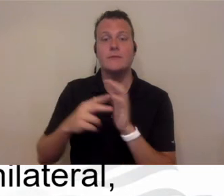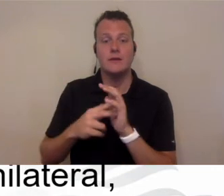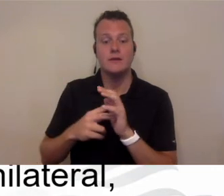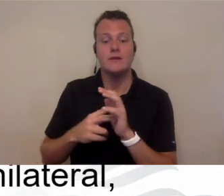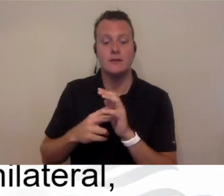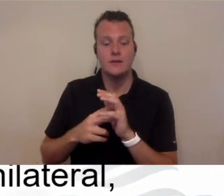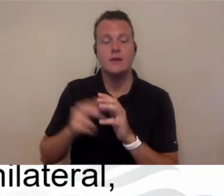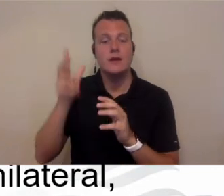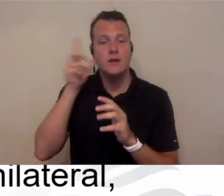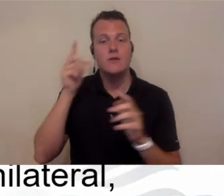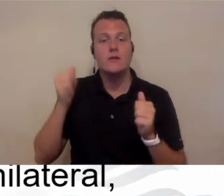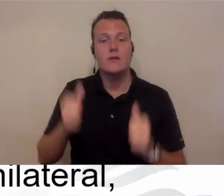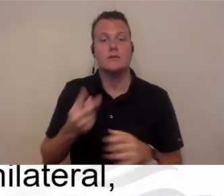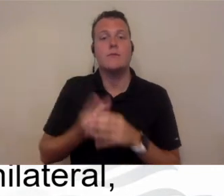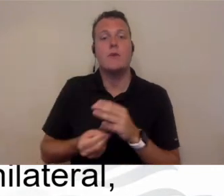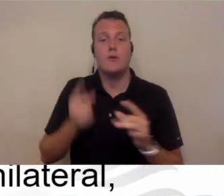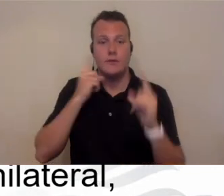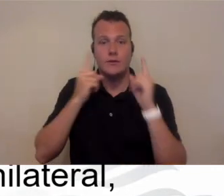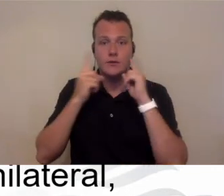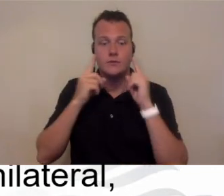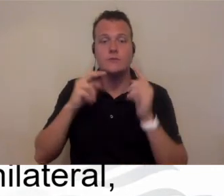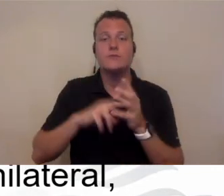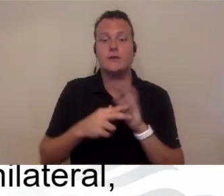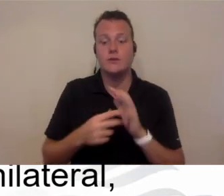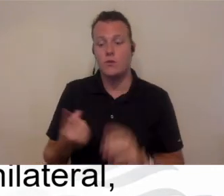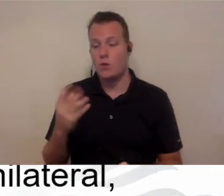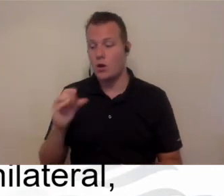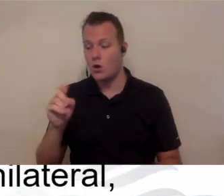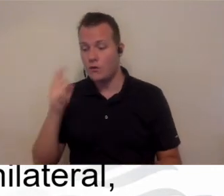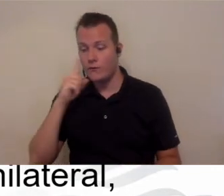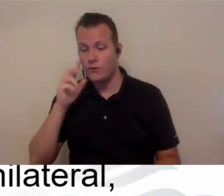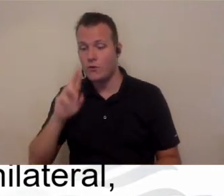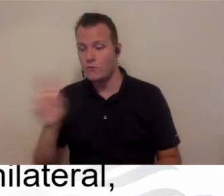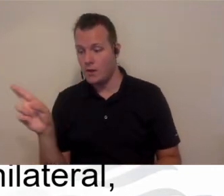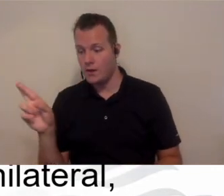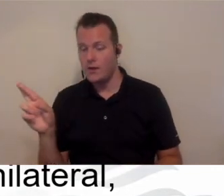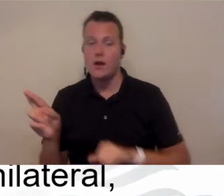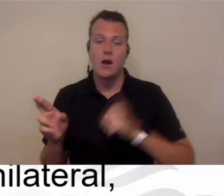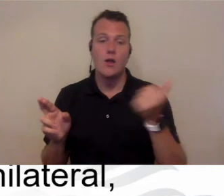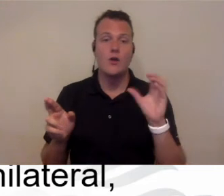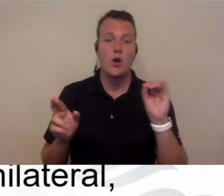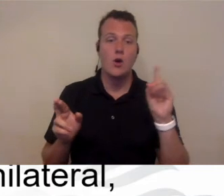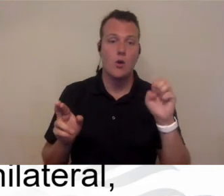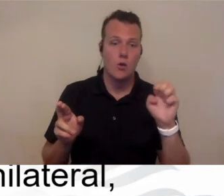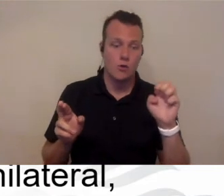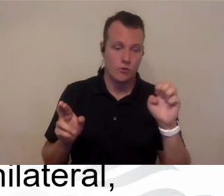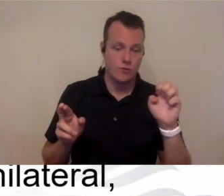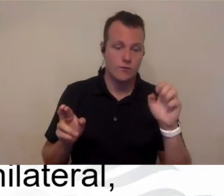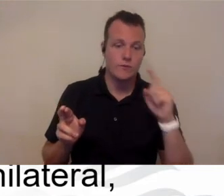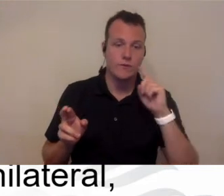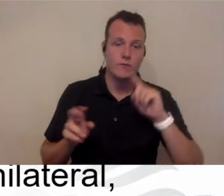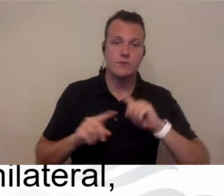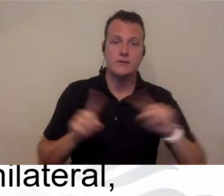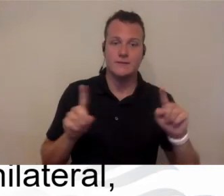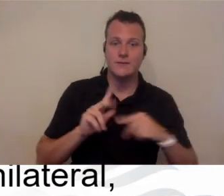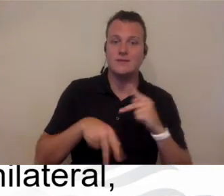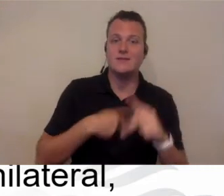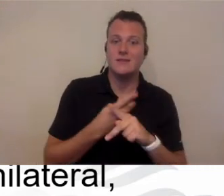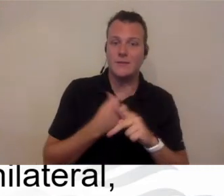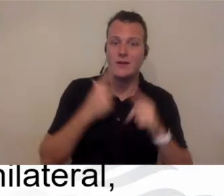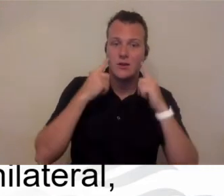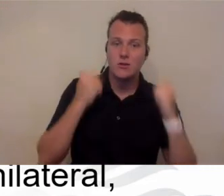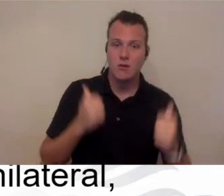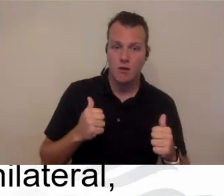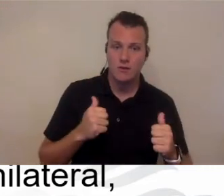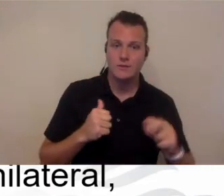both ears. So that means you're going to have one code for the right ear, and then you're going to have a different code for a different type of hearing loss